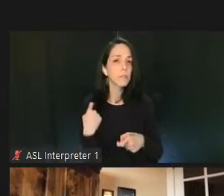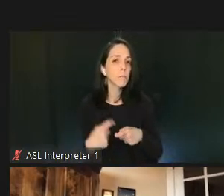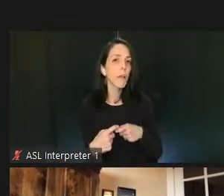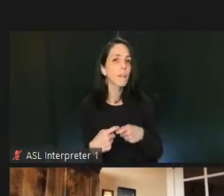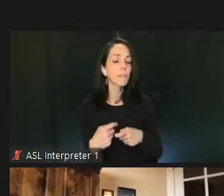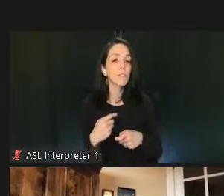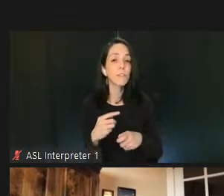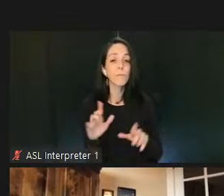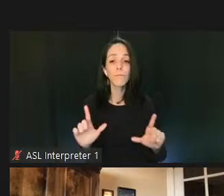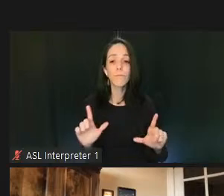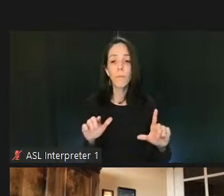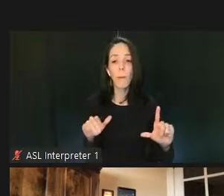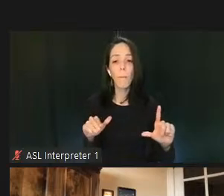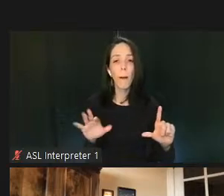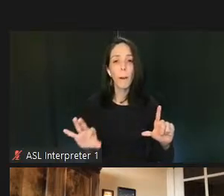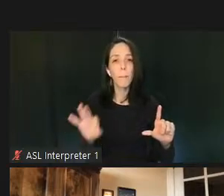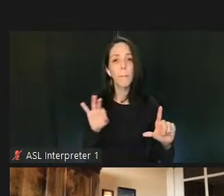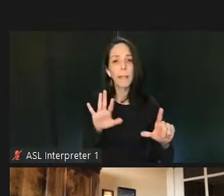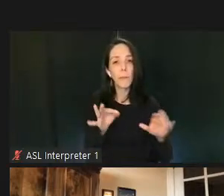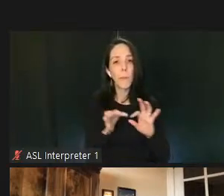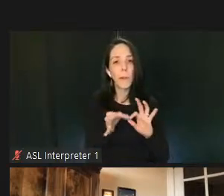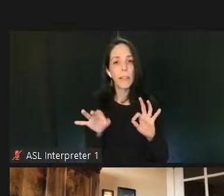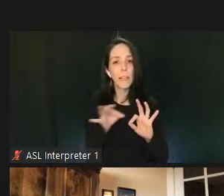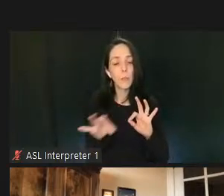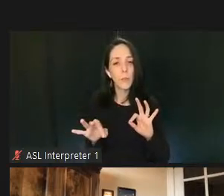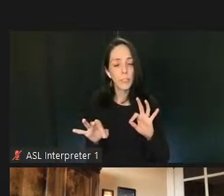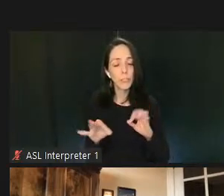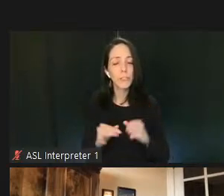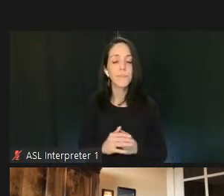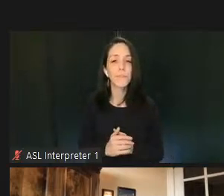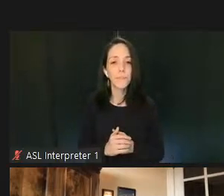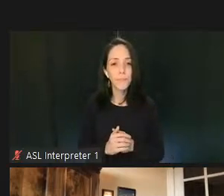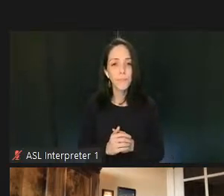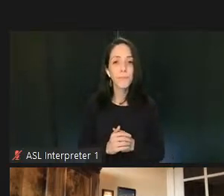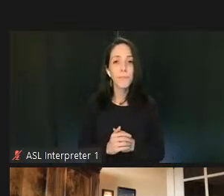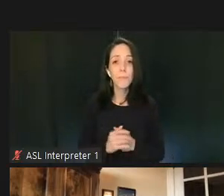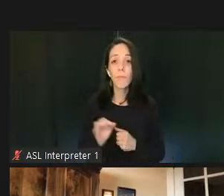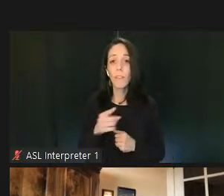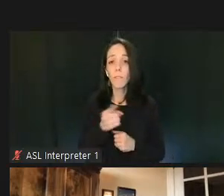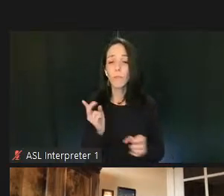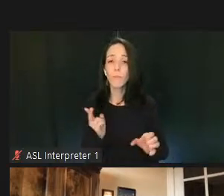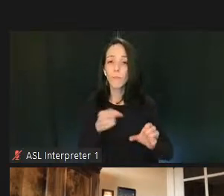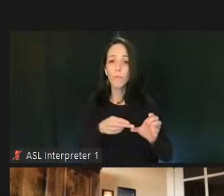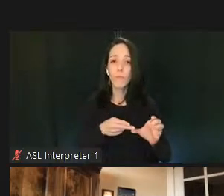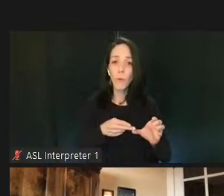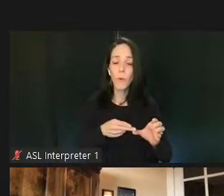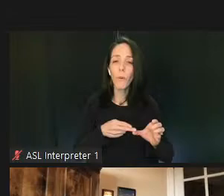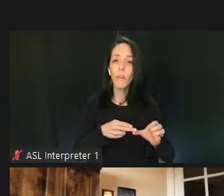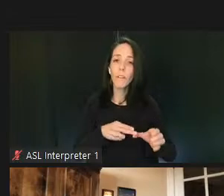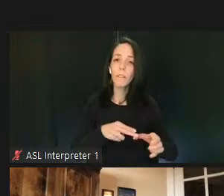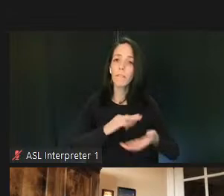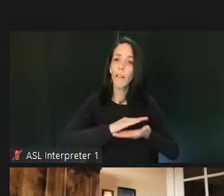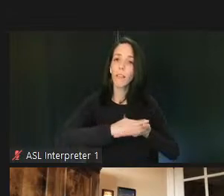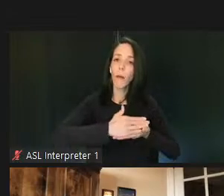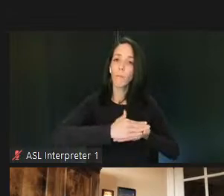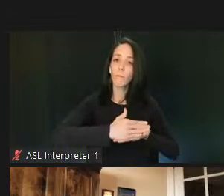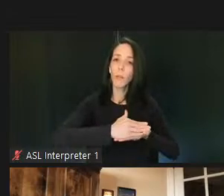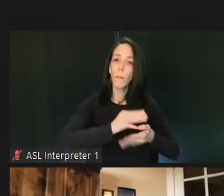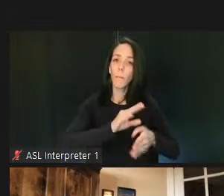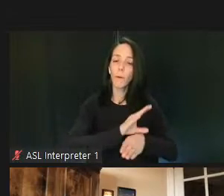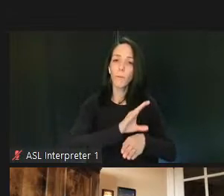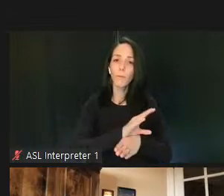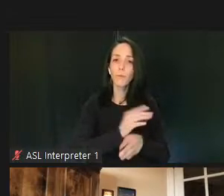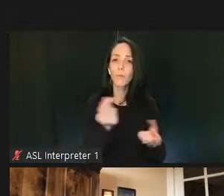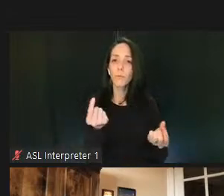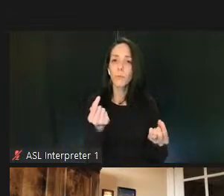the language you'd like to hear the presentation in today. If you're joining us through a desktop or laptop computer, please click the